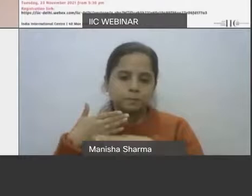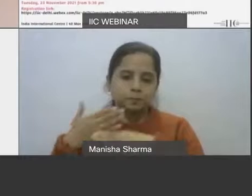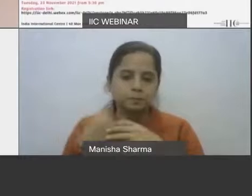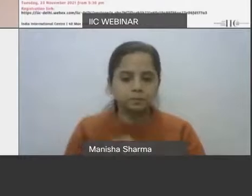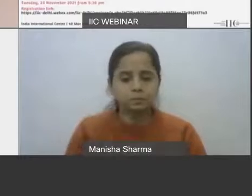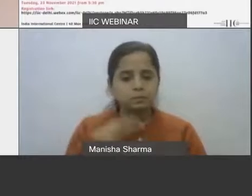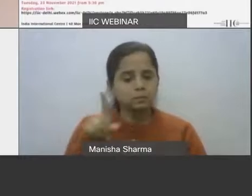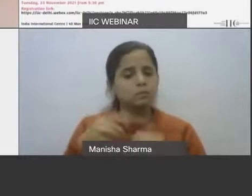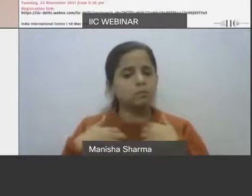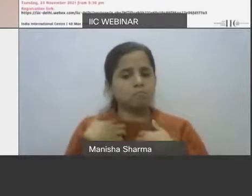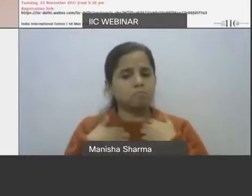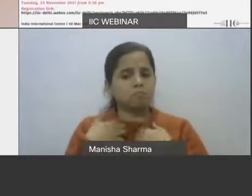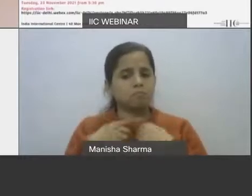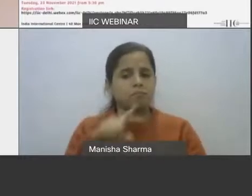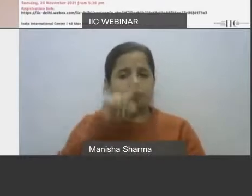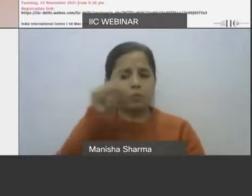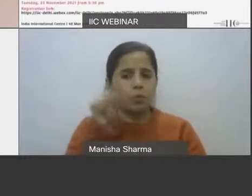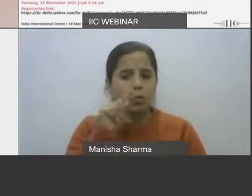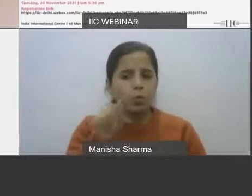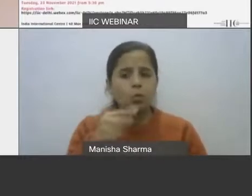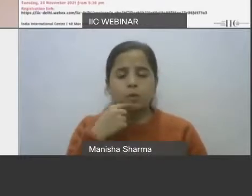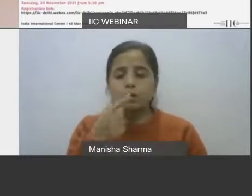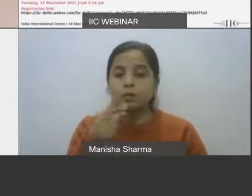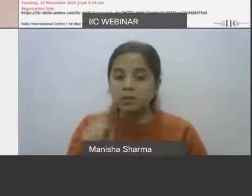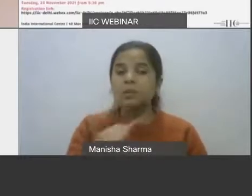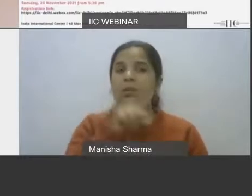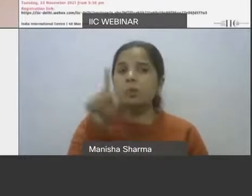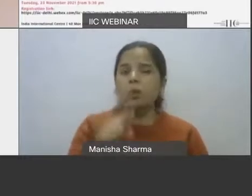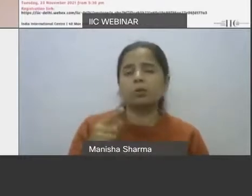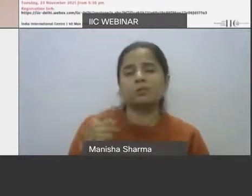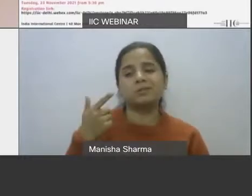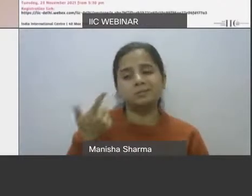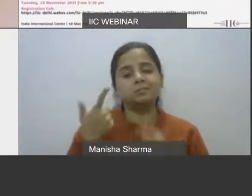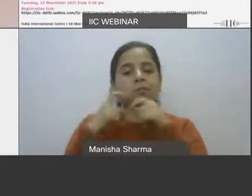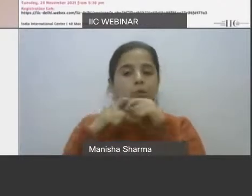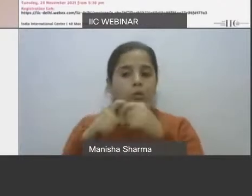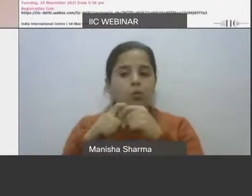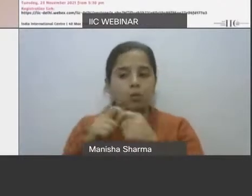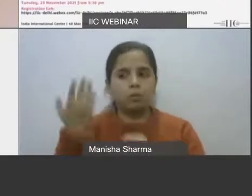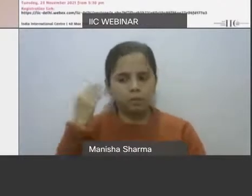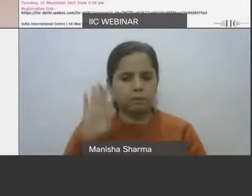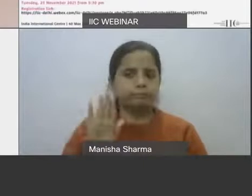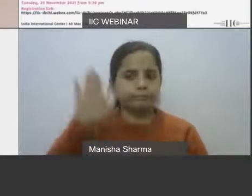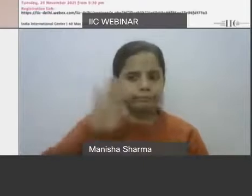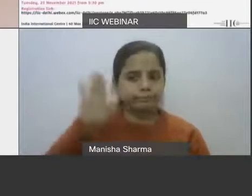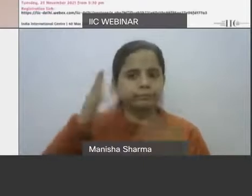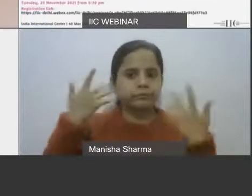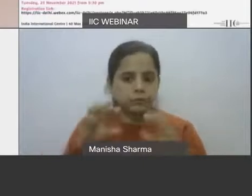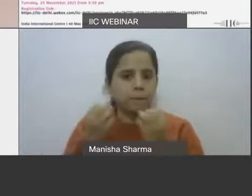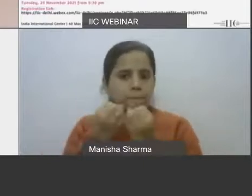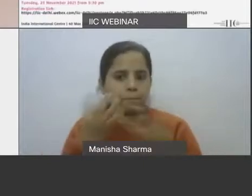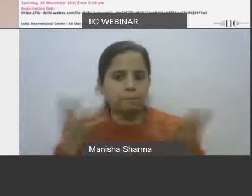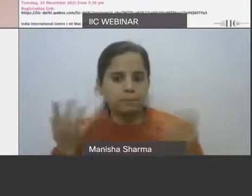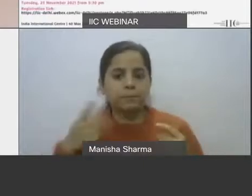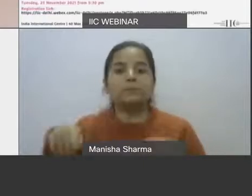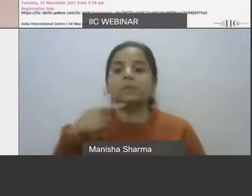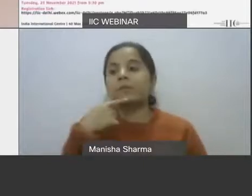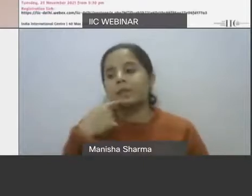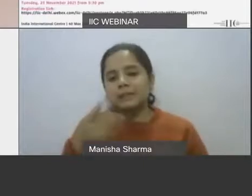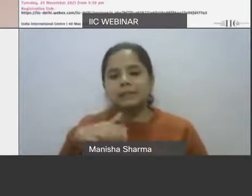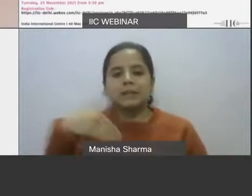So it's an interesting question, and this question has been raised not only by sort of so-called